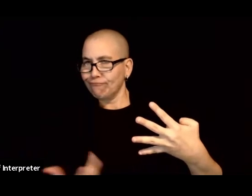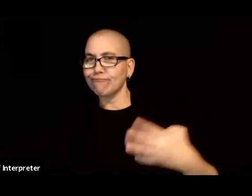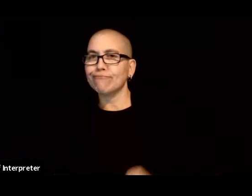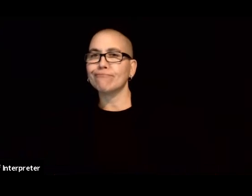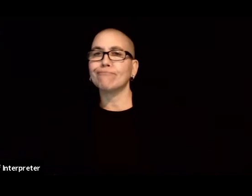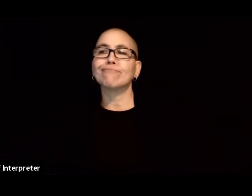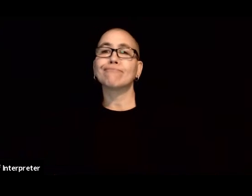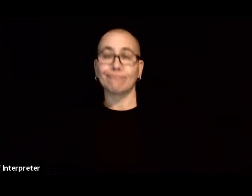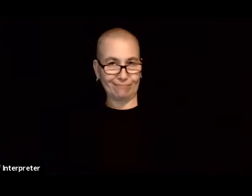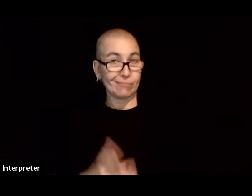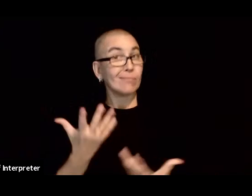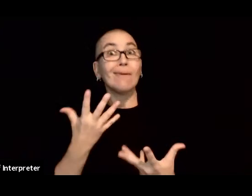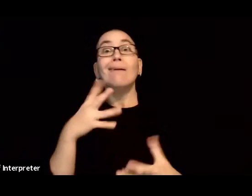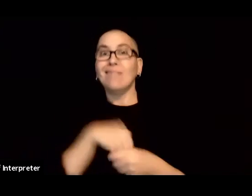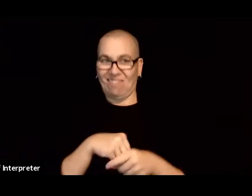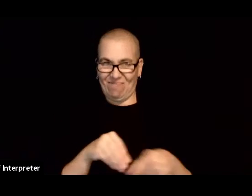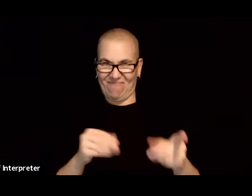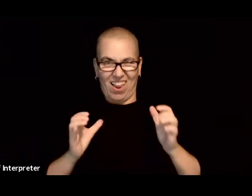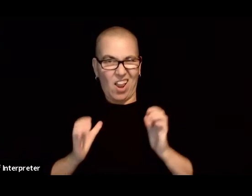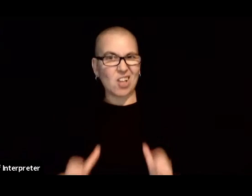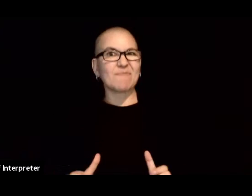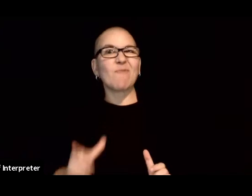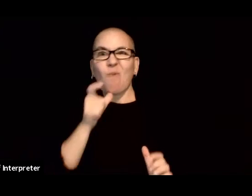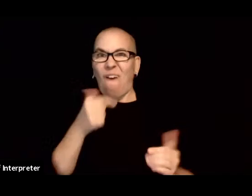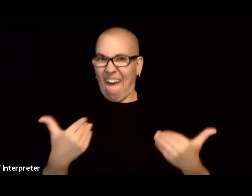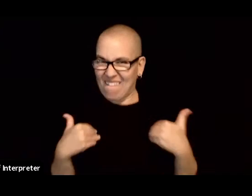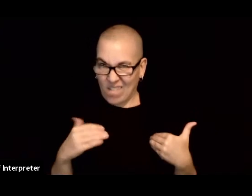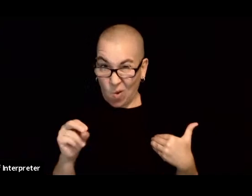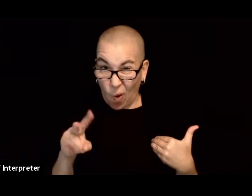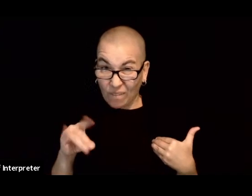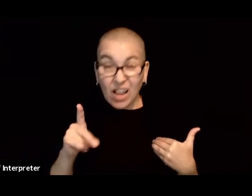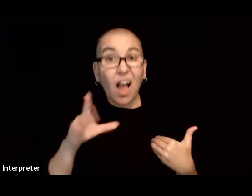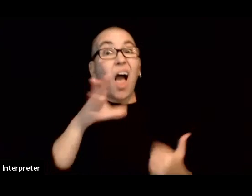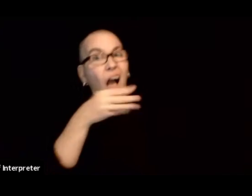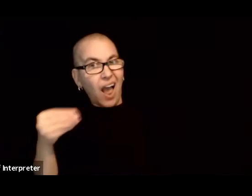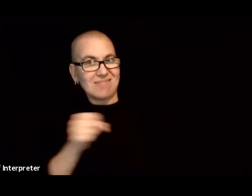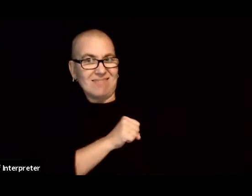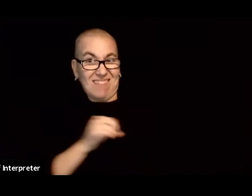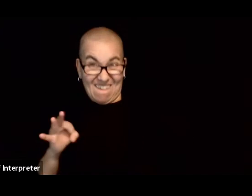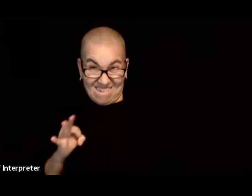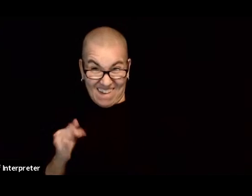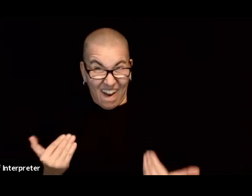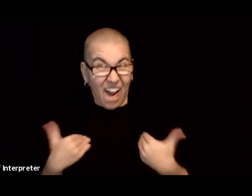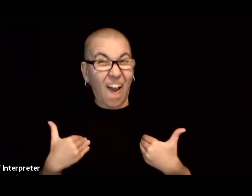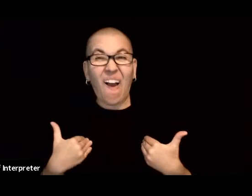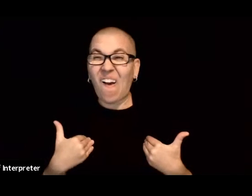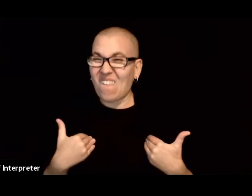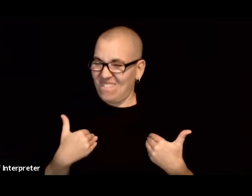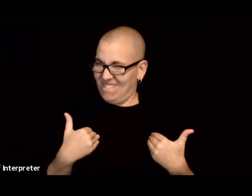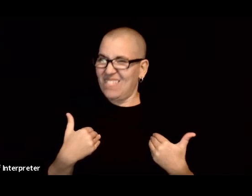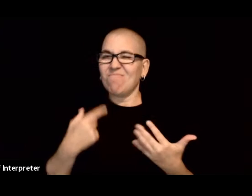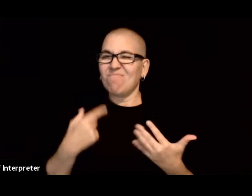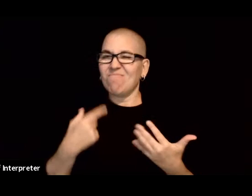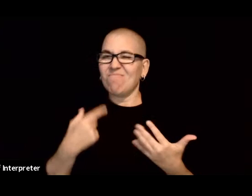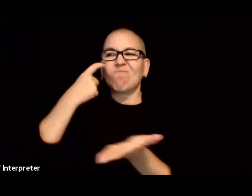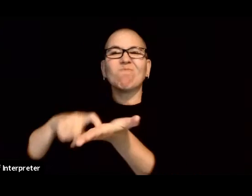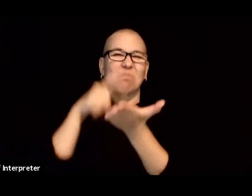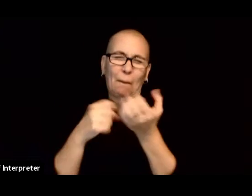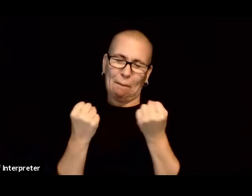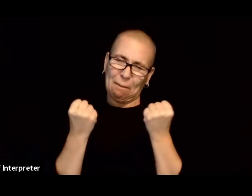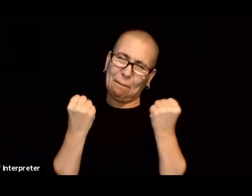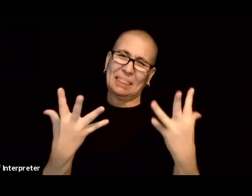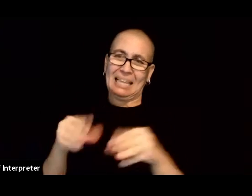staff. So 4 out of the many outbreaks that we've seen, and we don't need